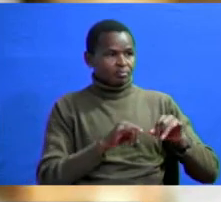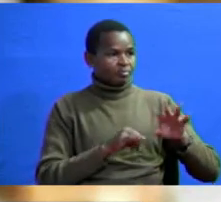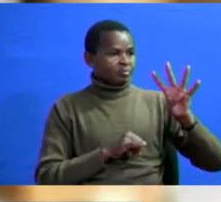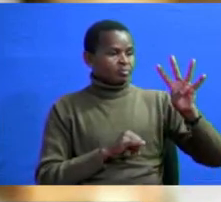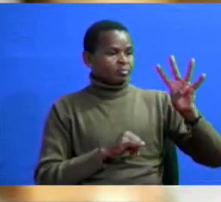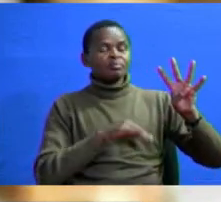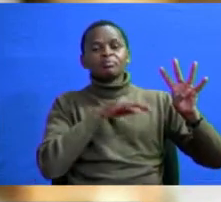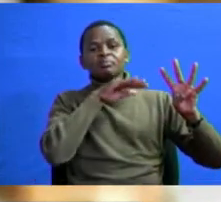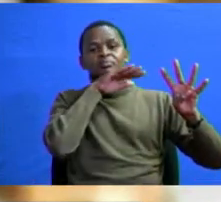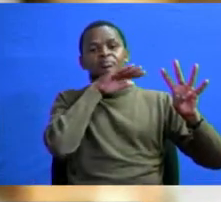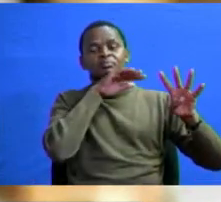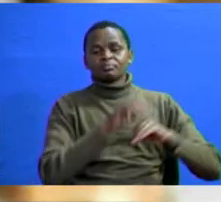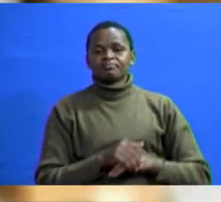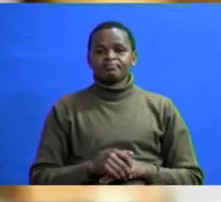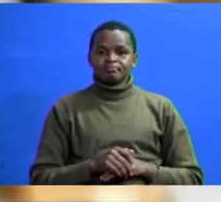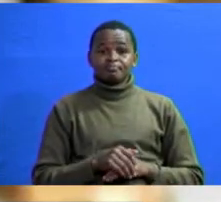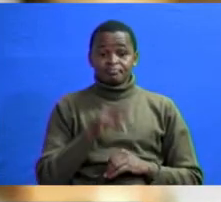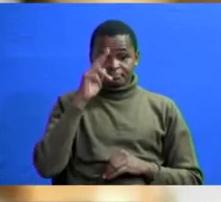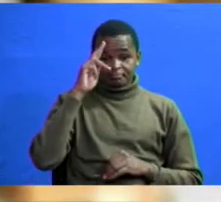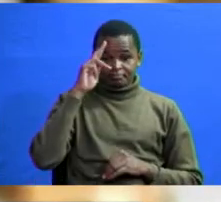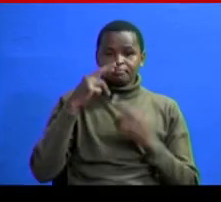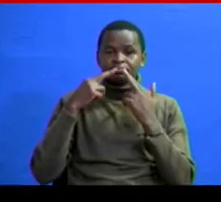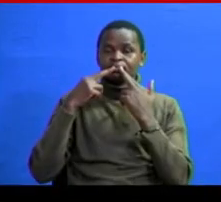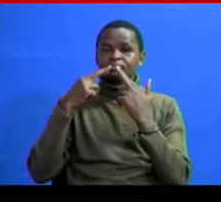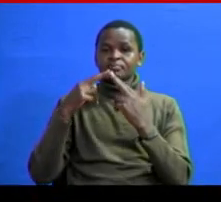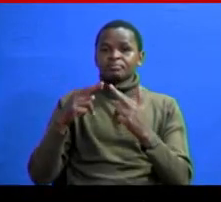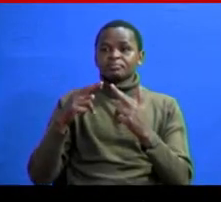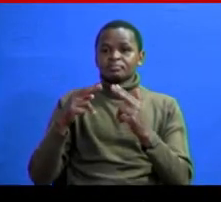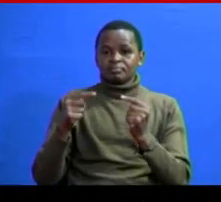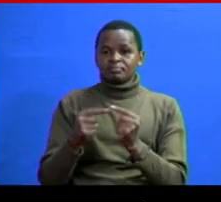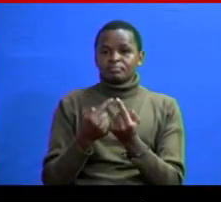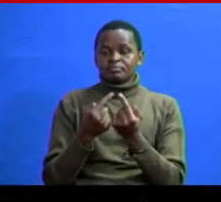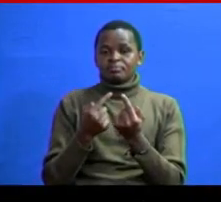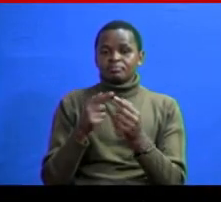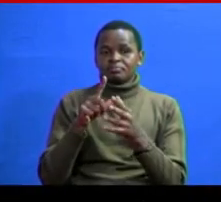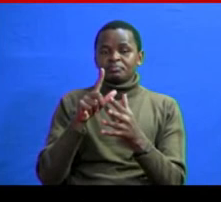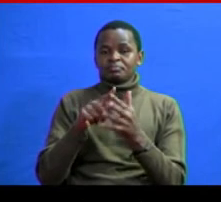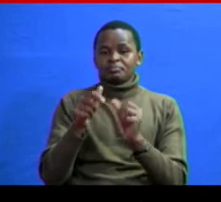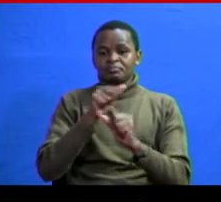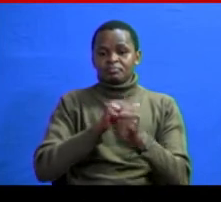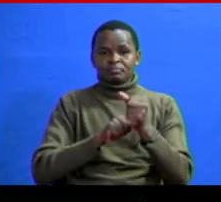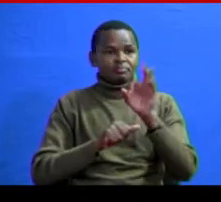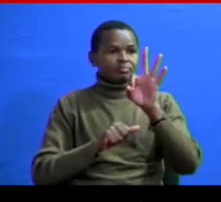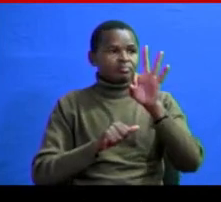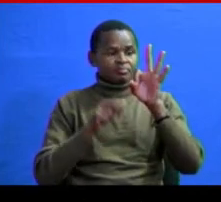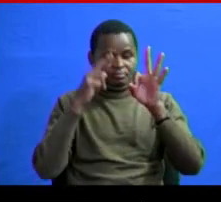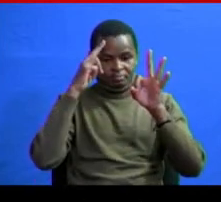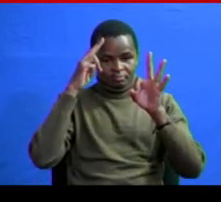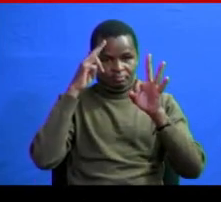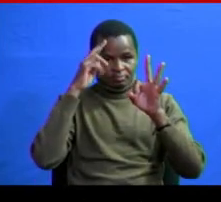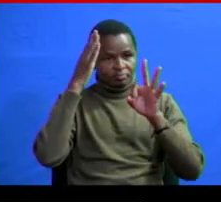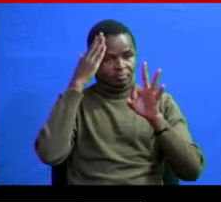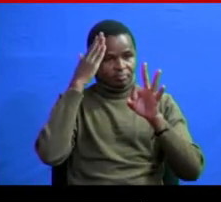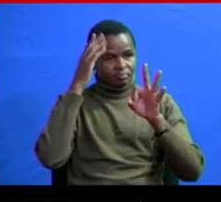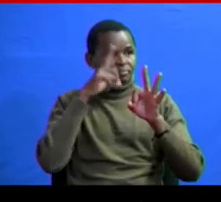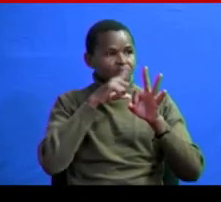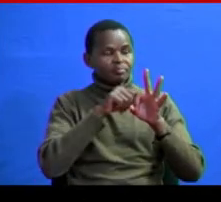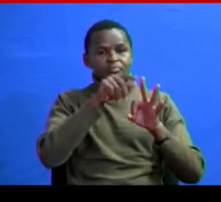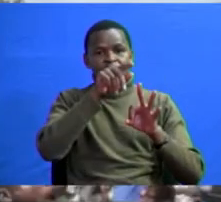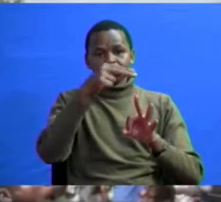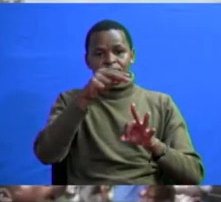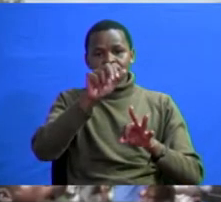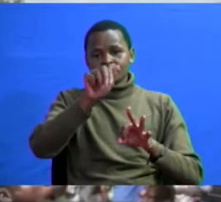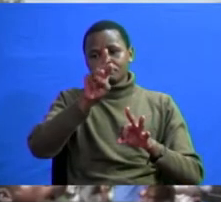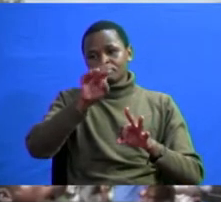dead. According to the police report, the attack was a premeditated act with three suspects already identified as Peter Hamisi